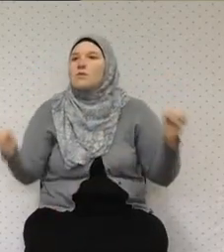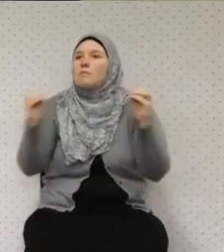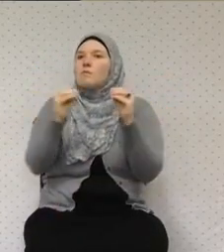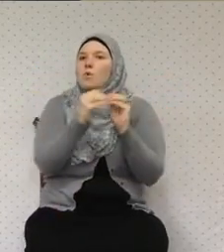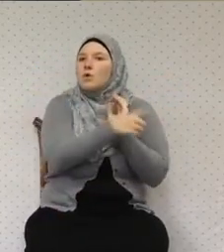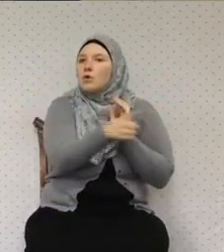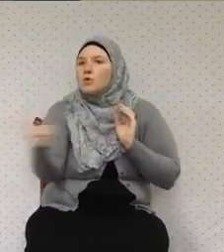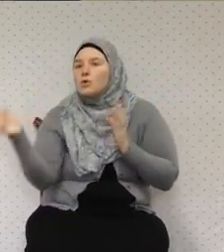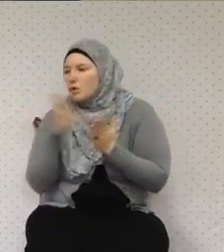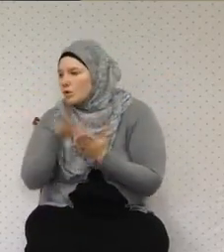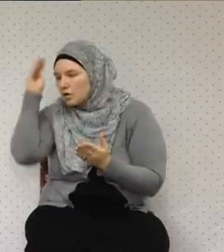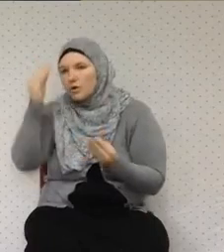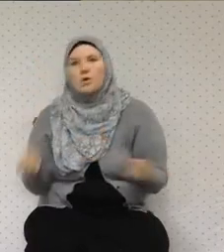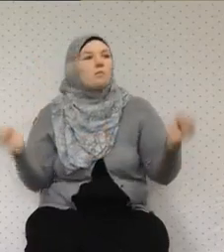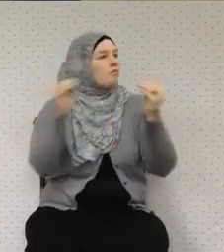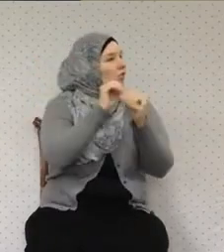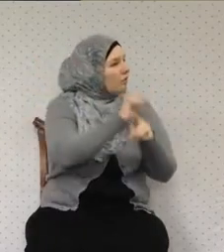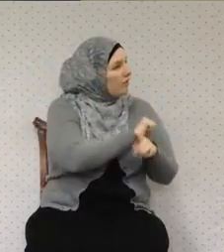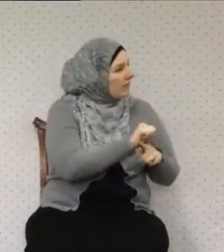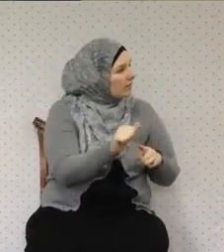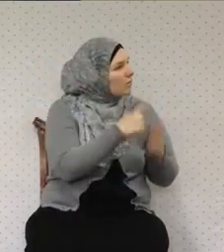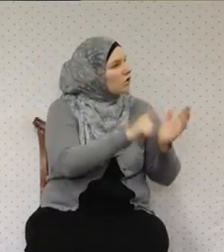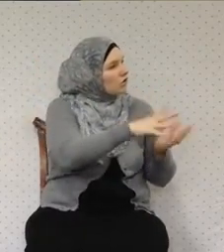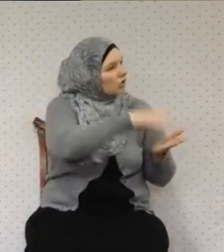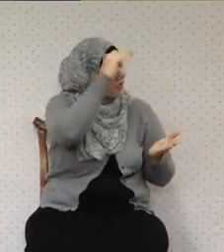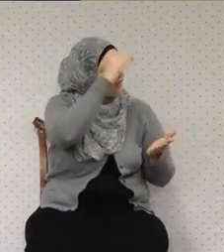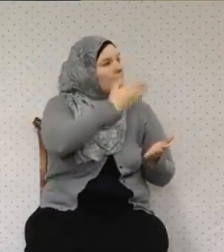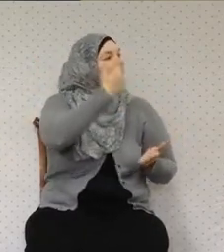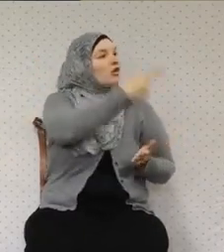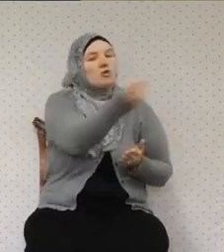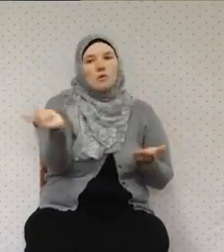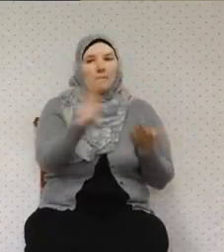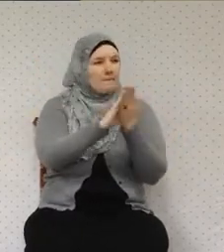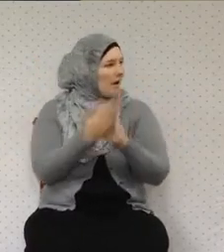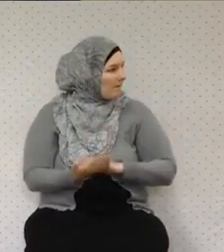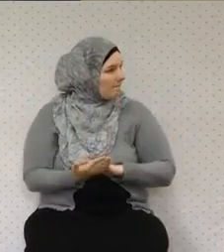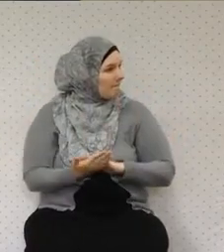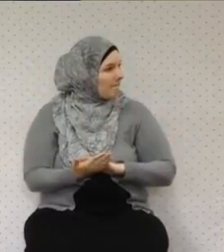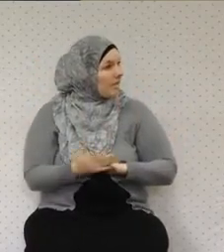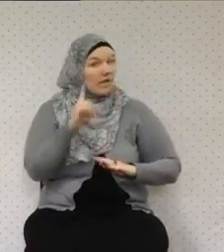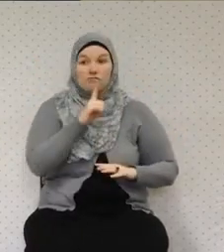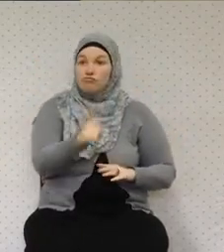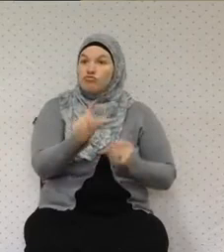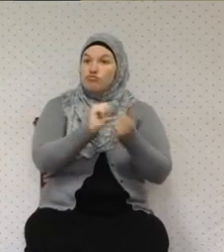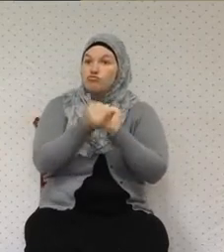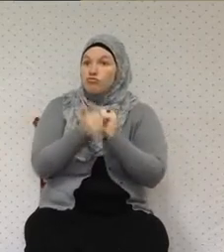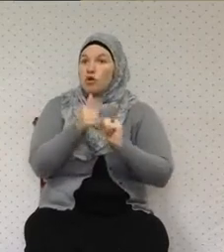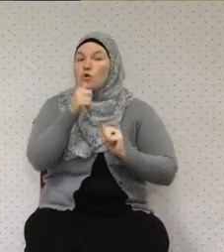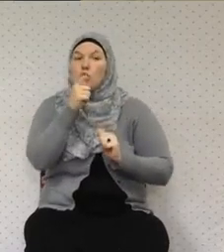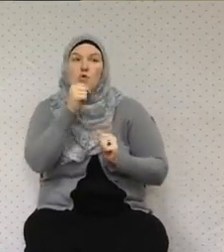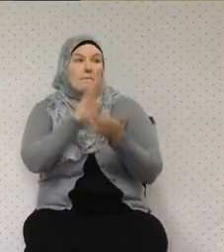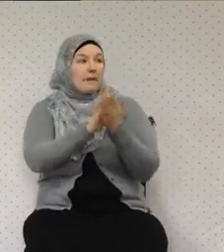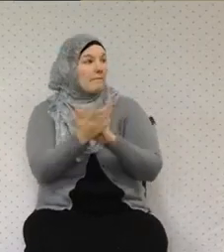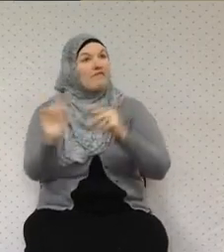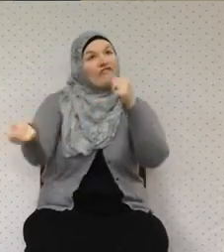the more you learn, and the more you practice what you learn, the better you become. So if there is a competition as to who's